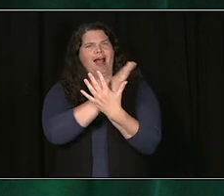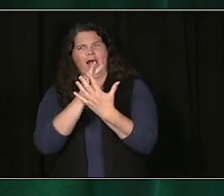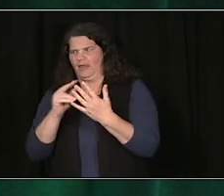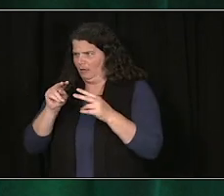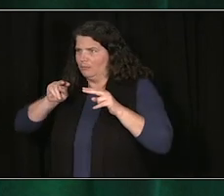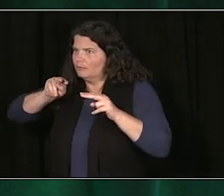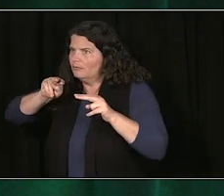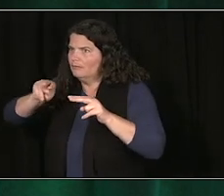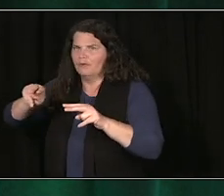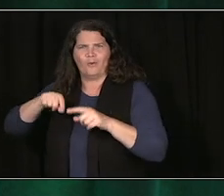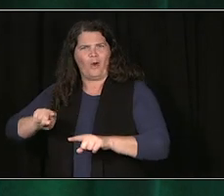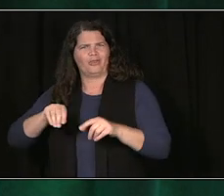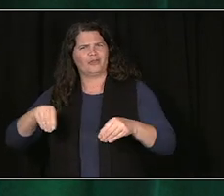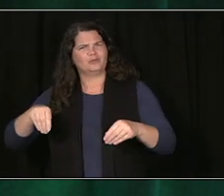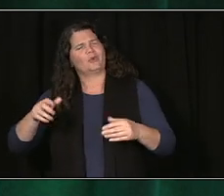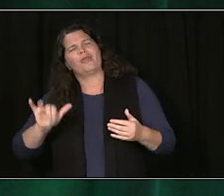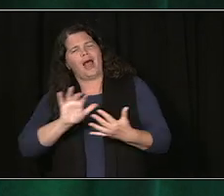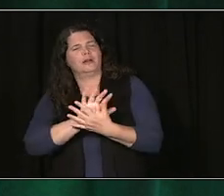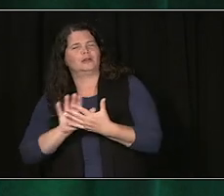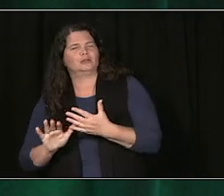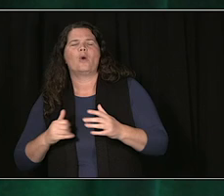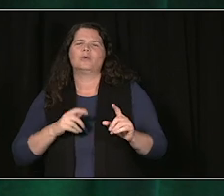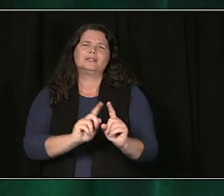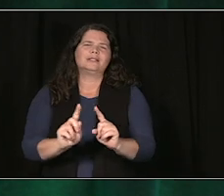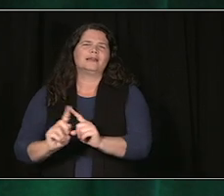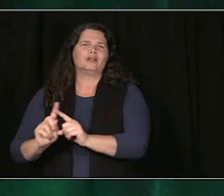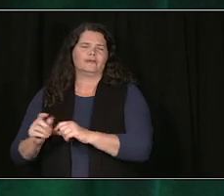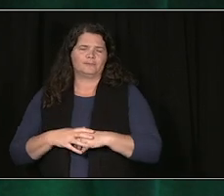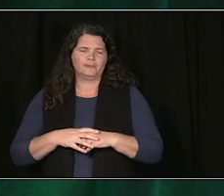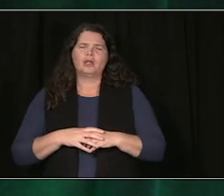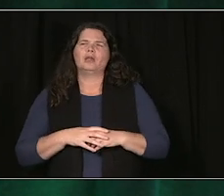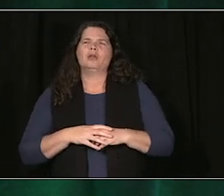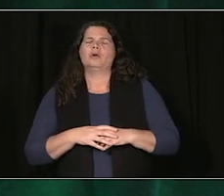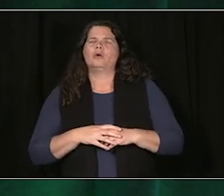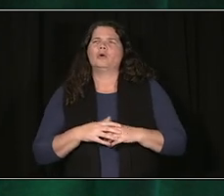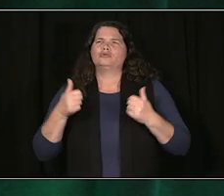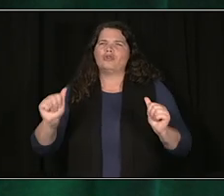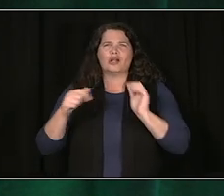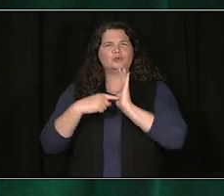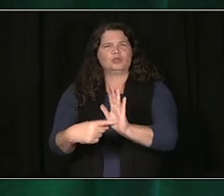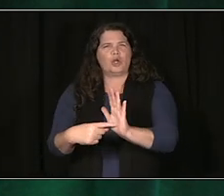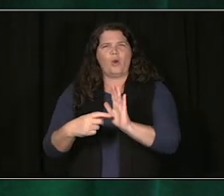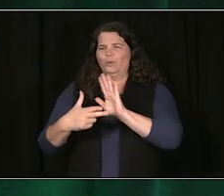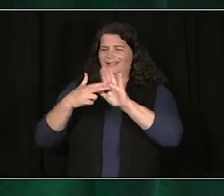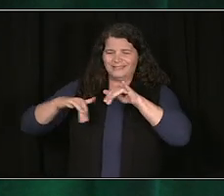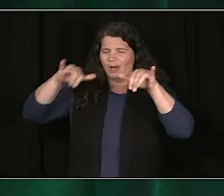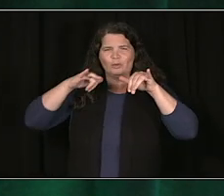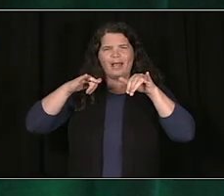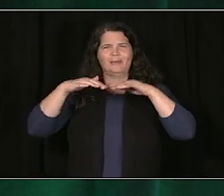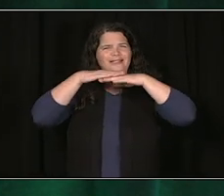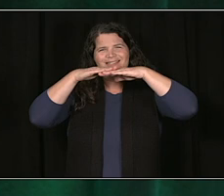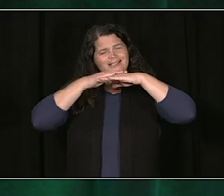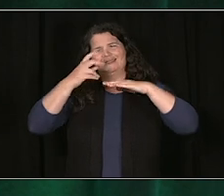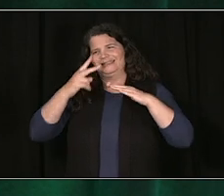on to do other things related to just seeing beyond stereotypes, seeing the full person. The